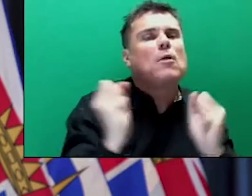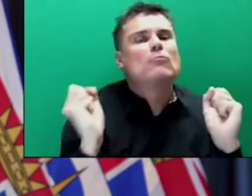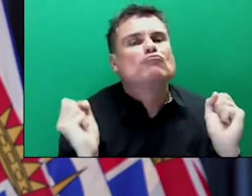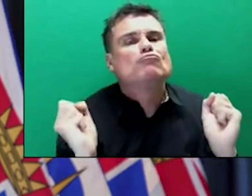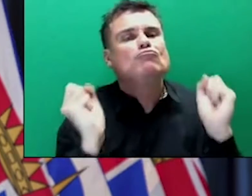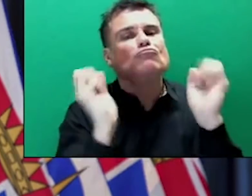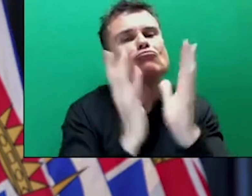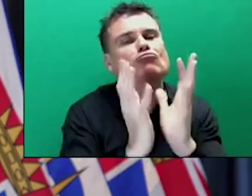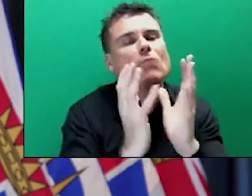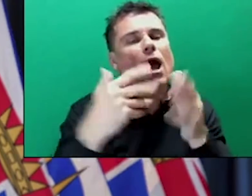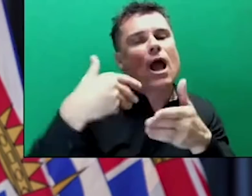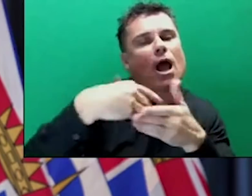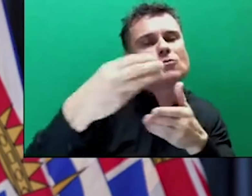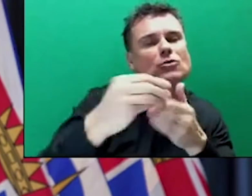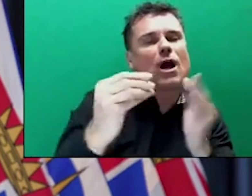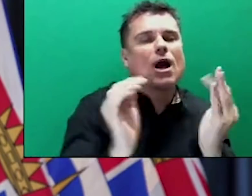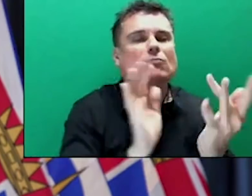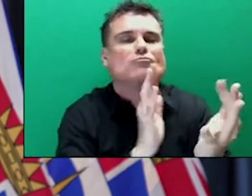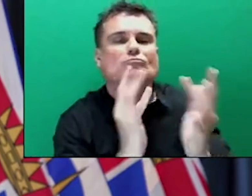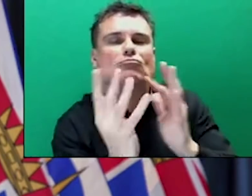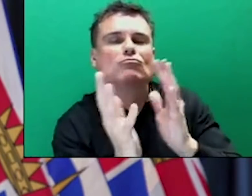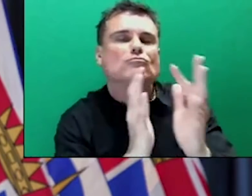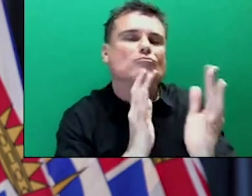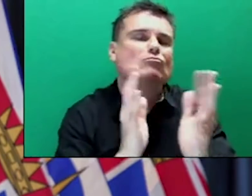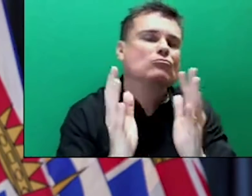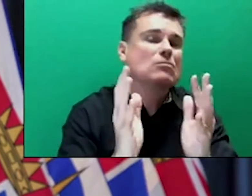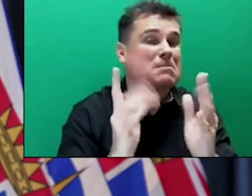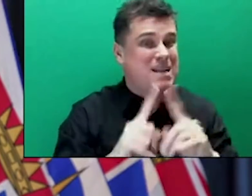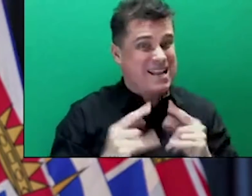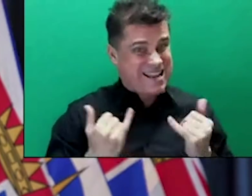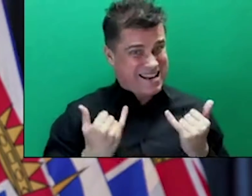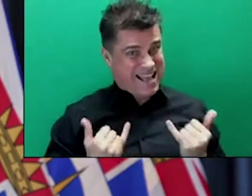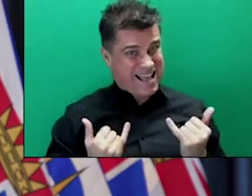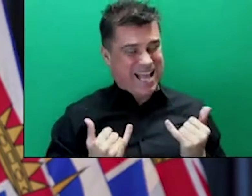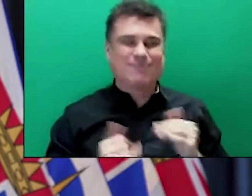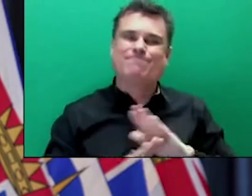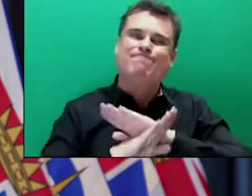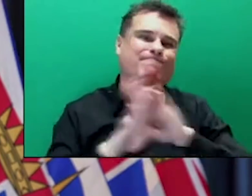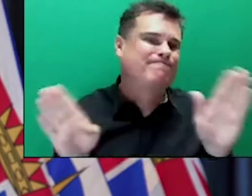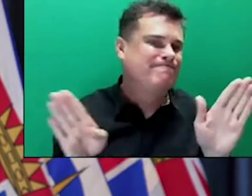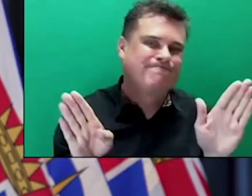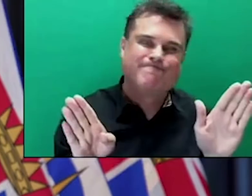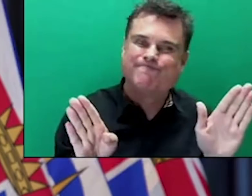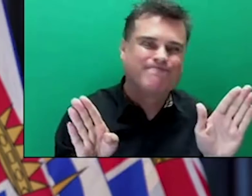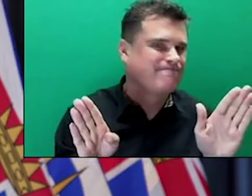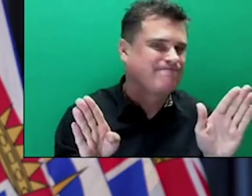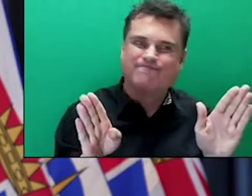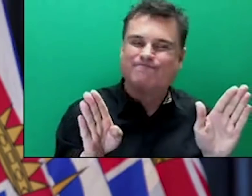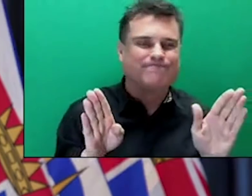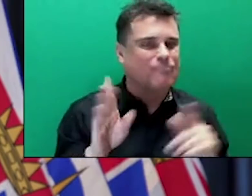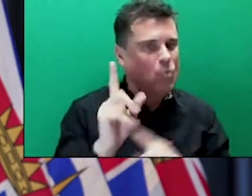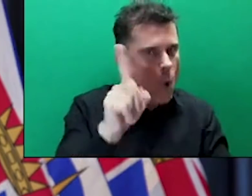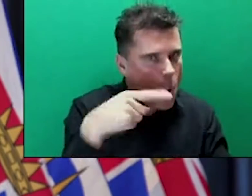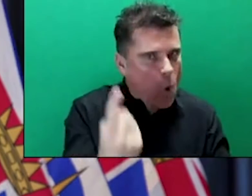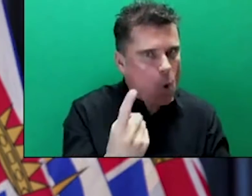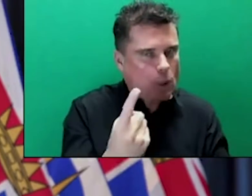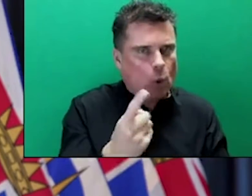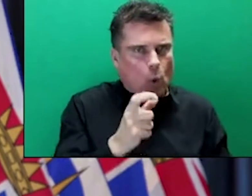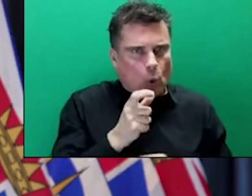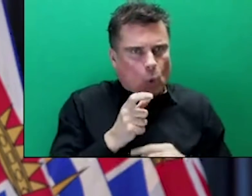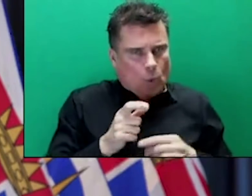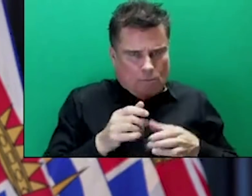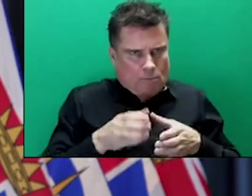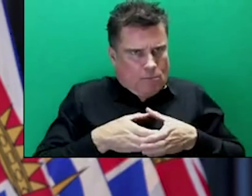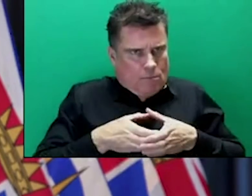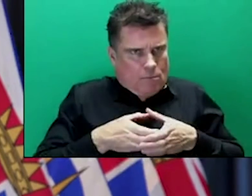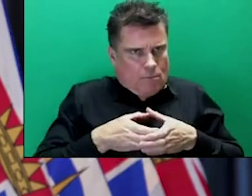in a very safe, low-risk manner, such as small numbers and outside. In addition, we've put in targeted measures to